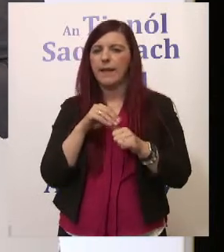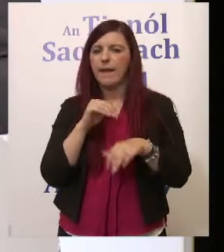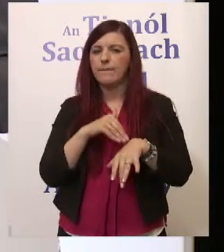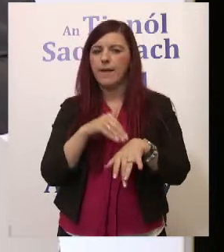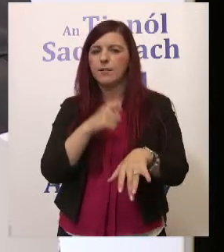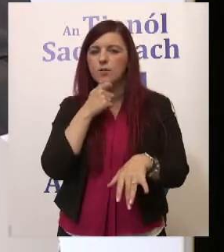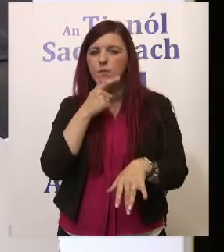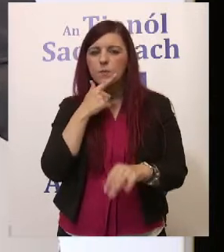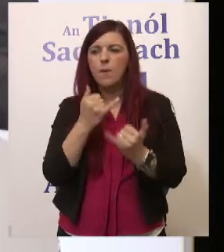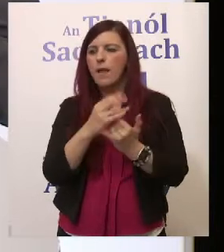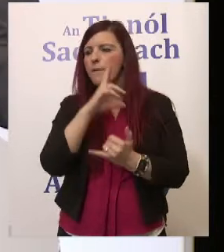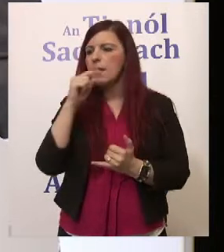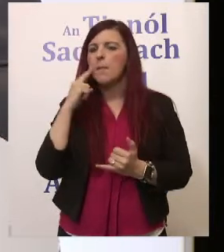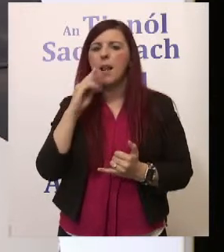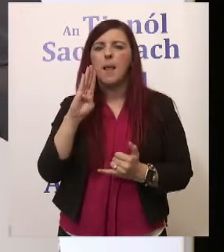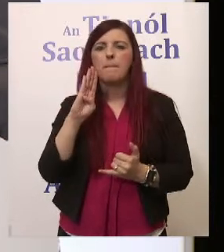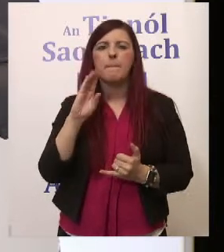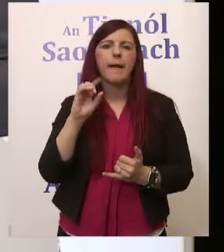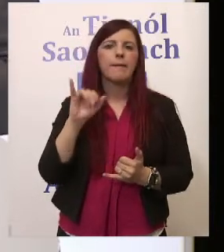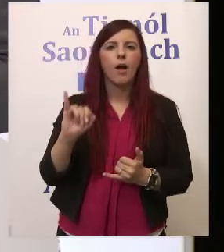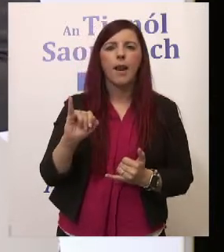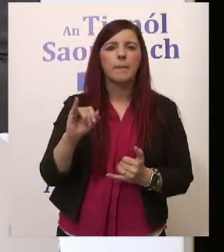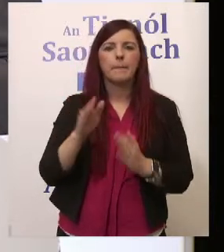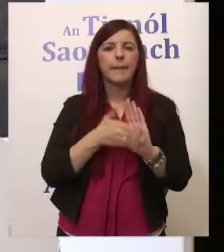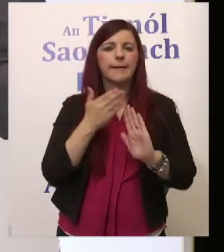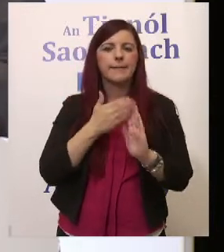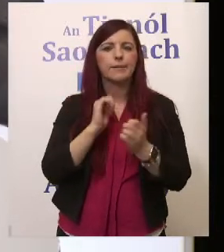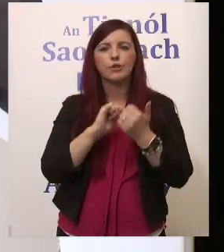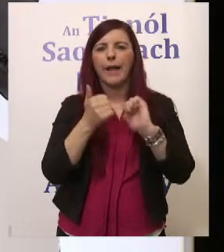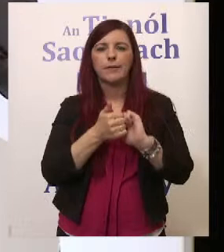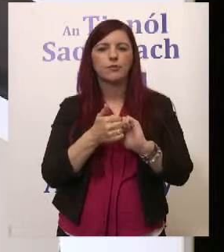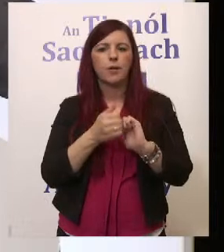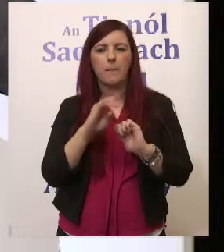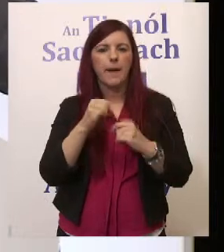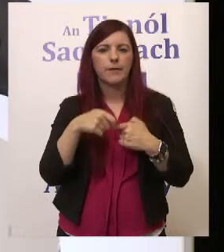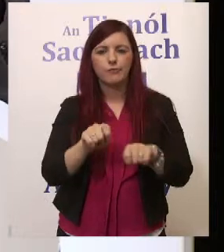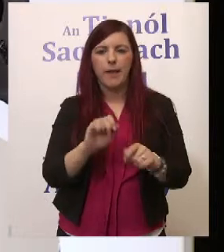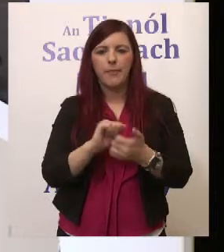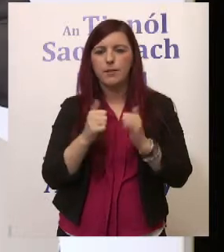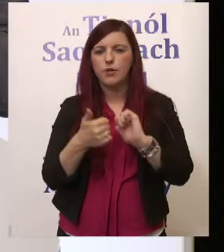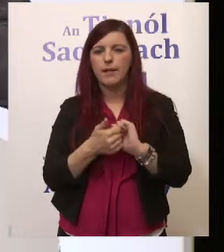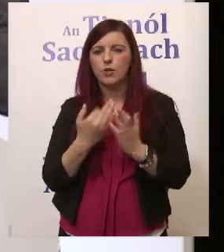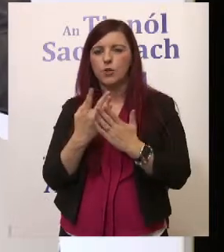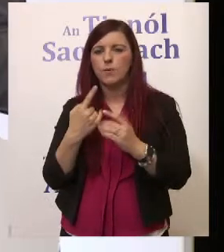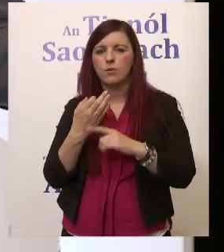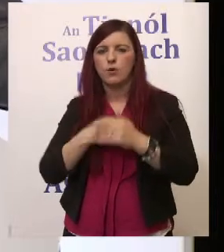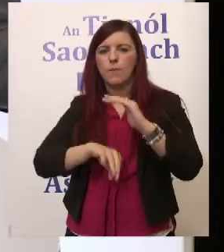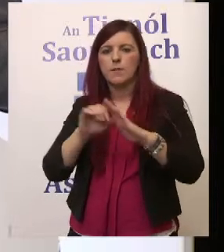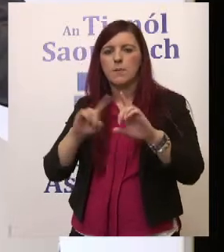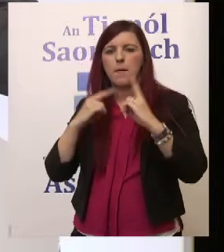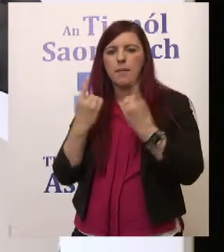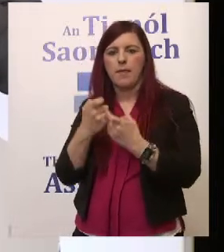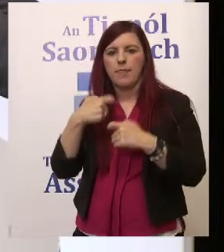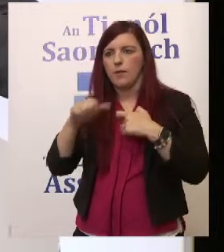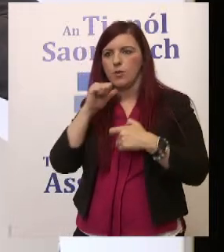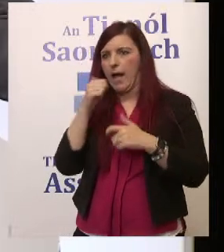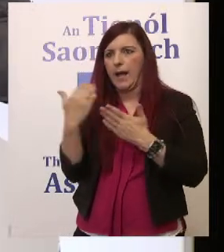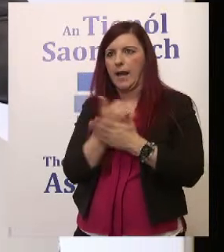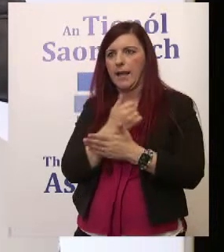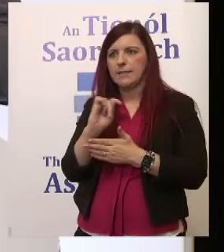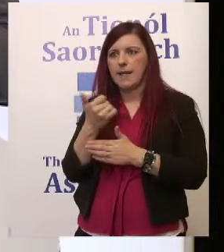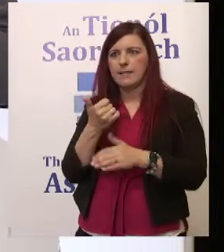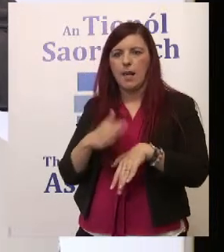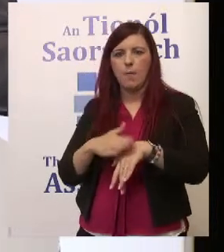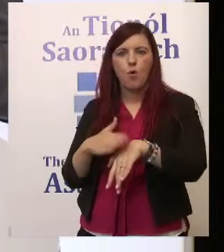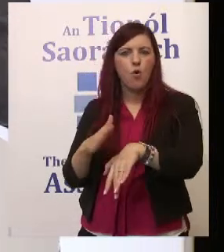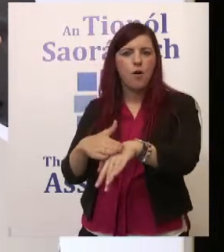the Bank of Ireland building gets redeveloped on Baggot Street and gets turned into a series of departments, it stops being taxed, and that's revenue that Dublin